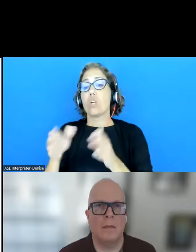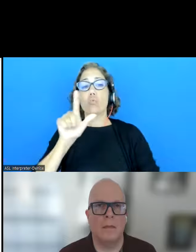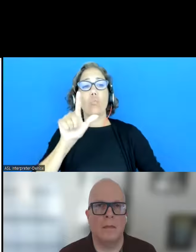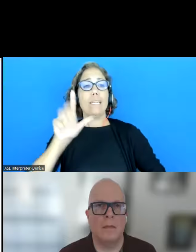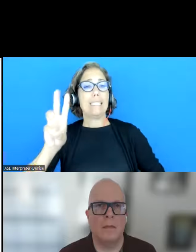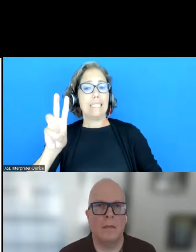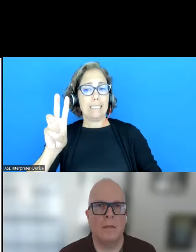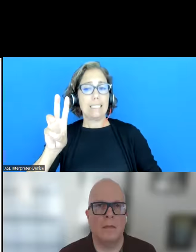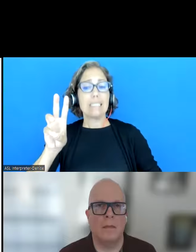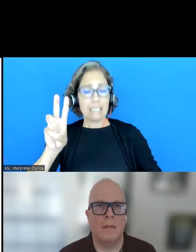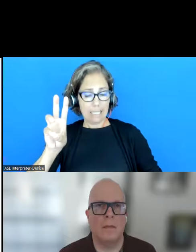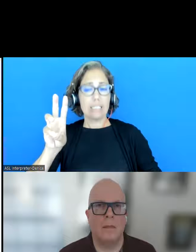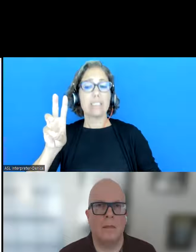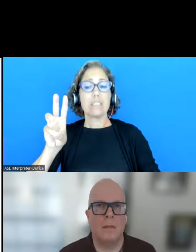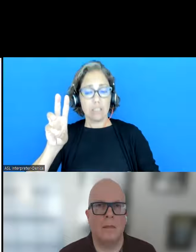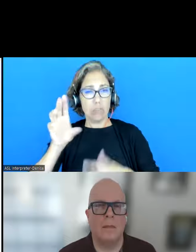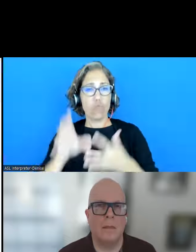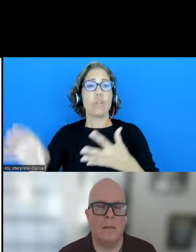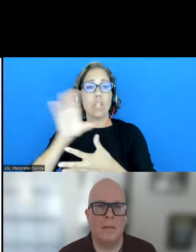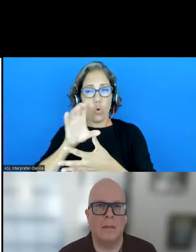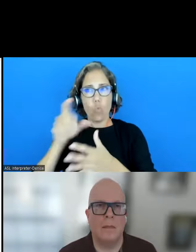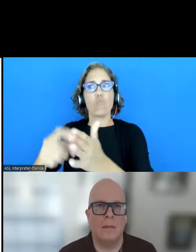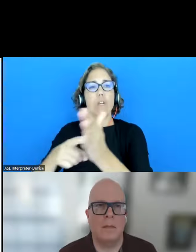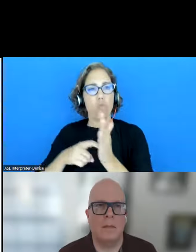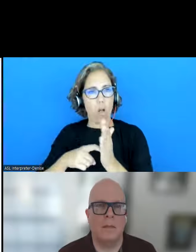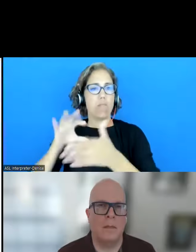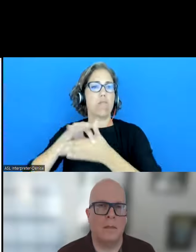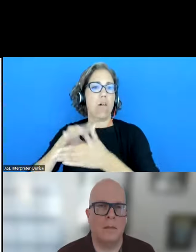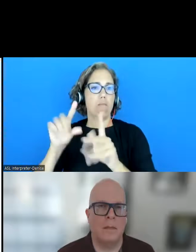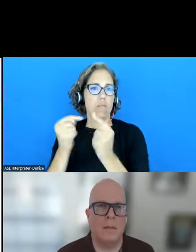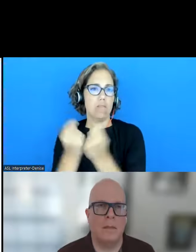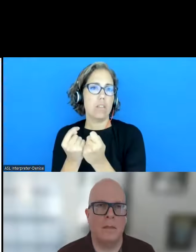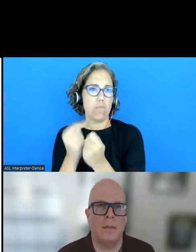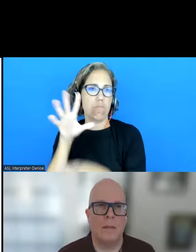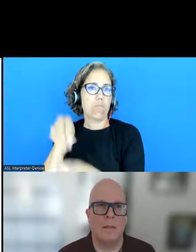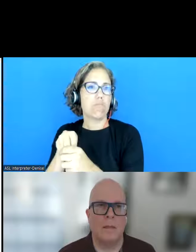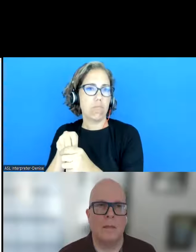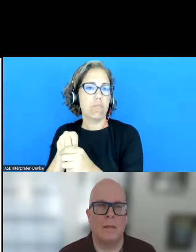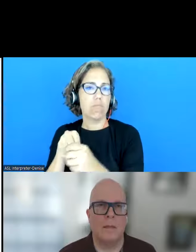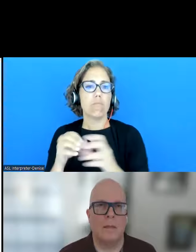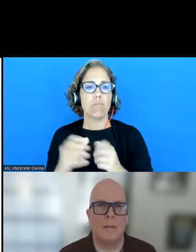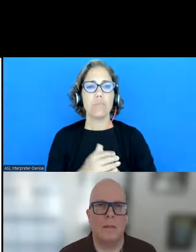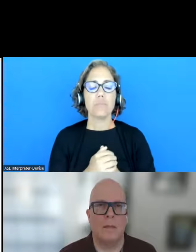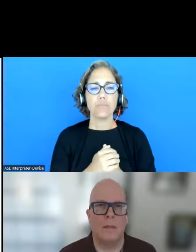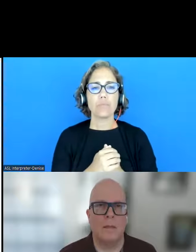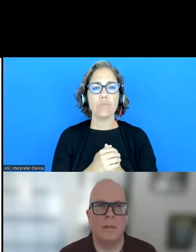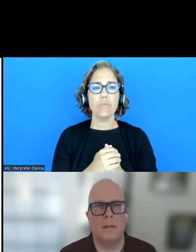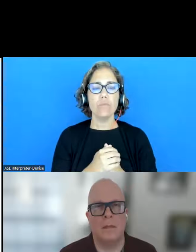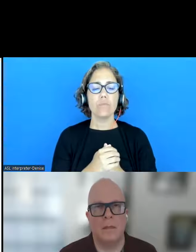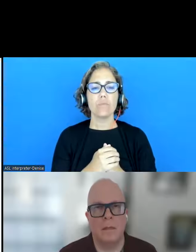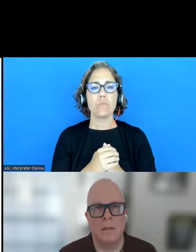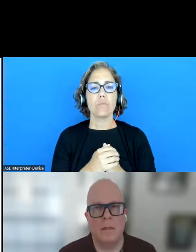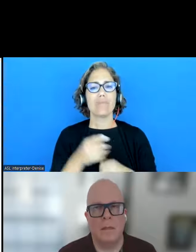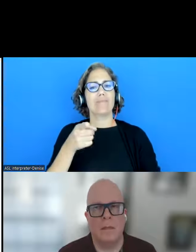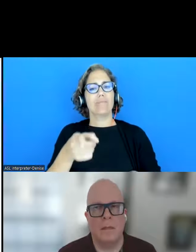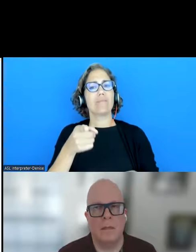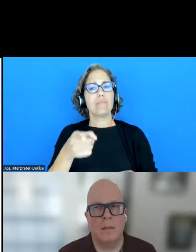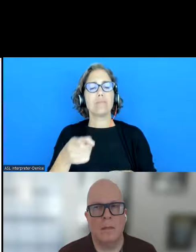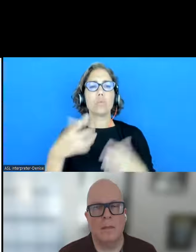that require the content team attention. So this is this means a